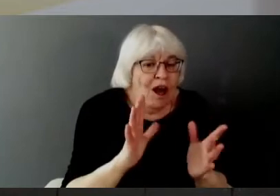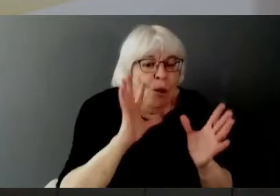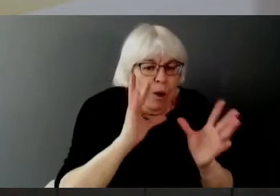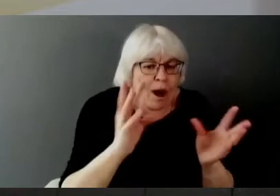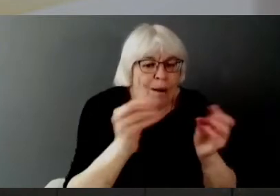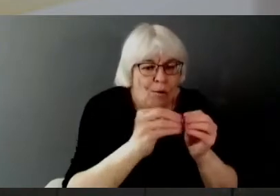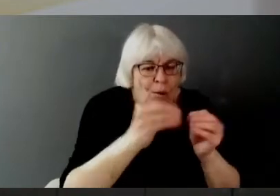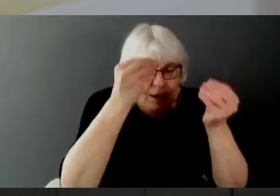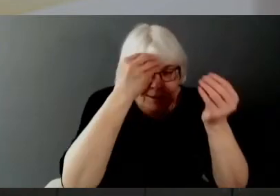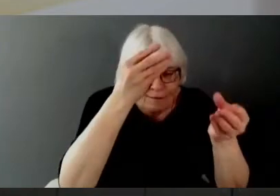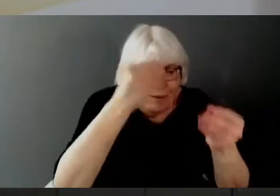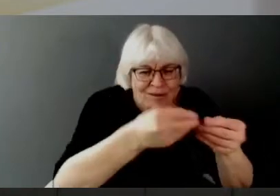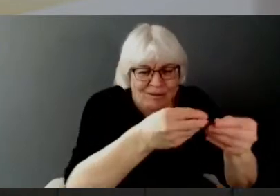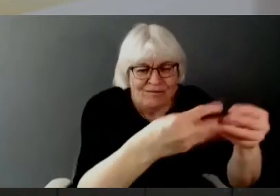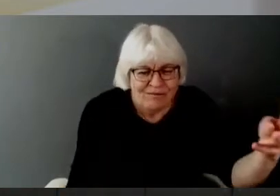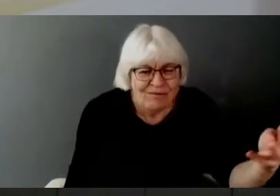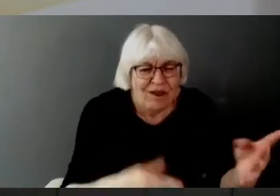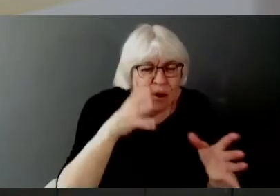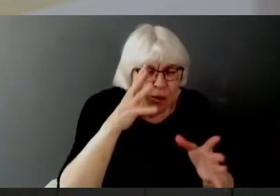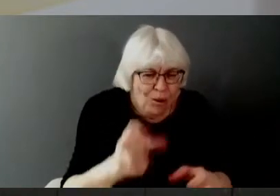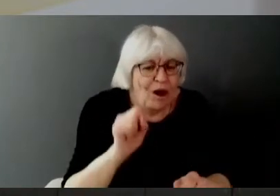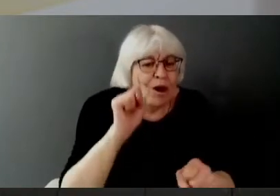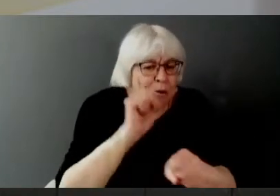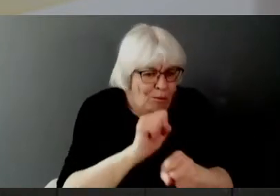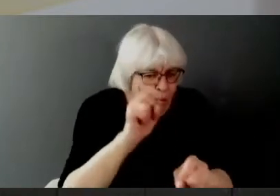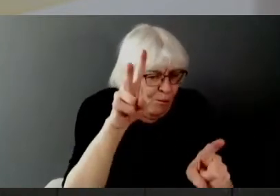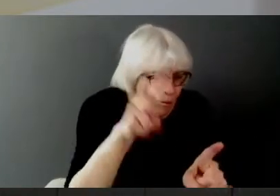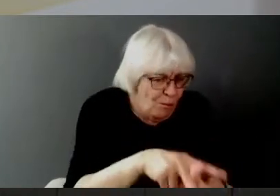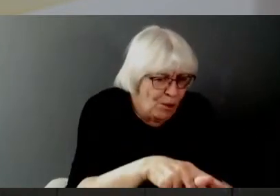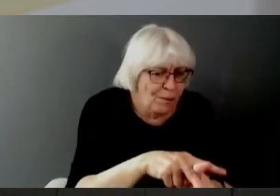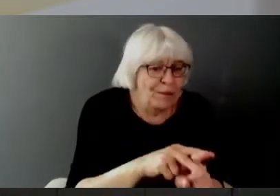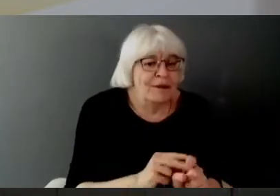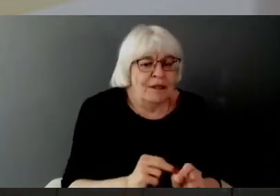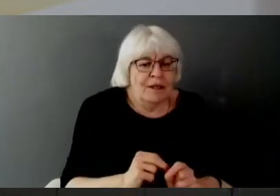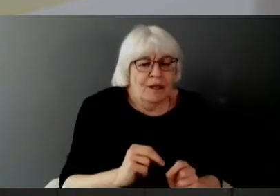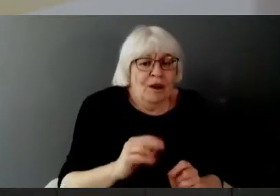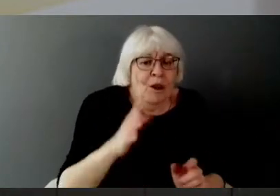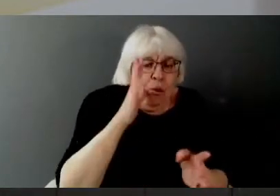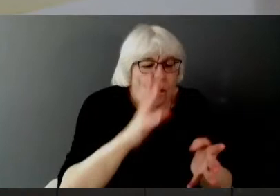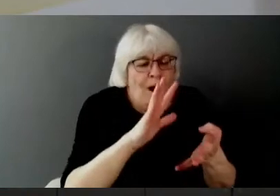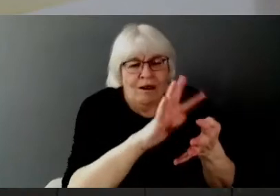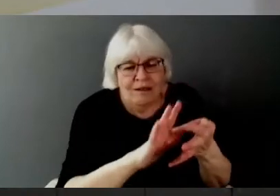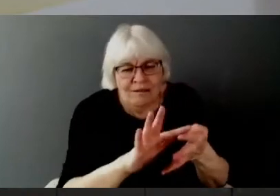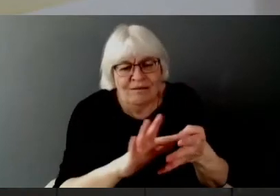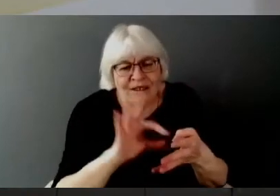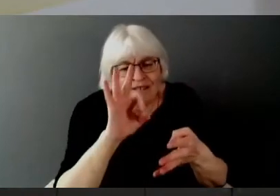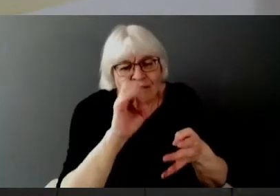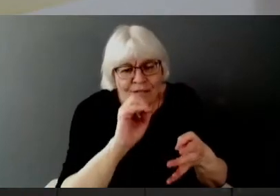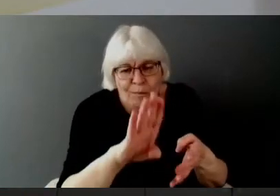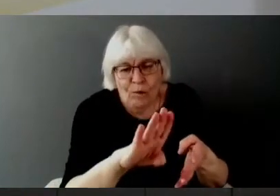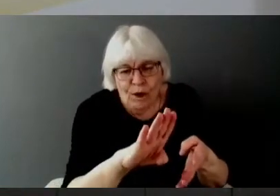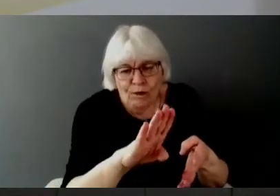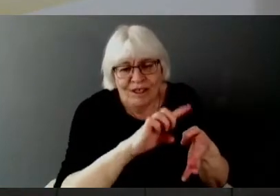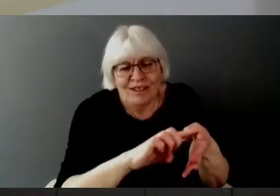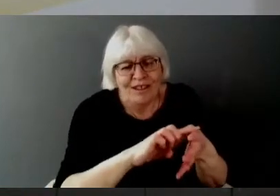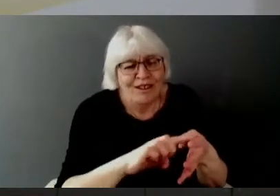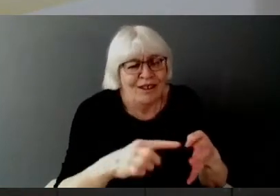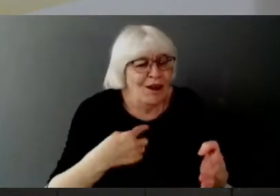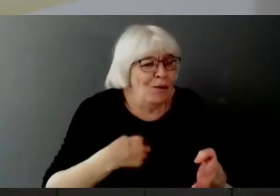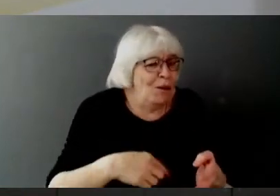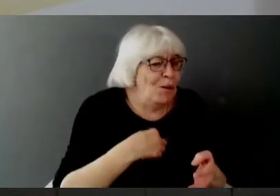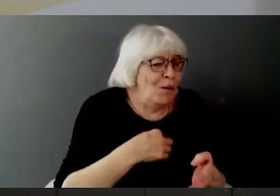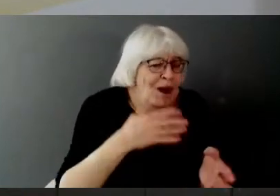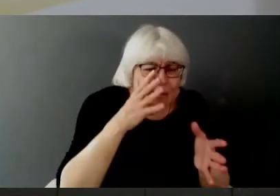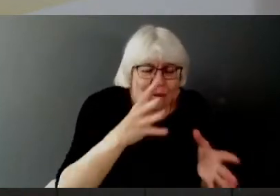That hopefully will be in place by early February. So that we'll be back here to give you the exact number